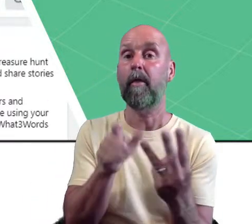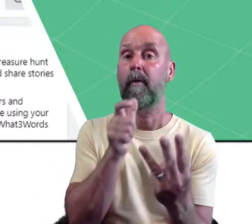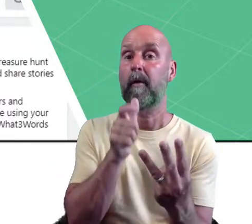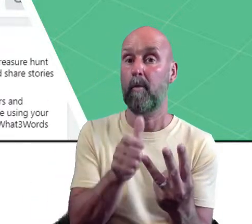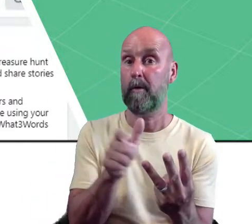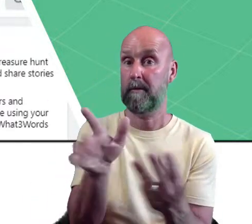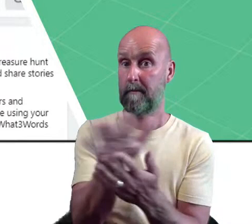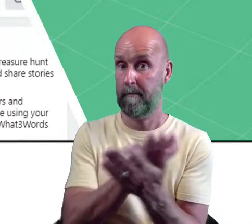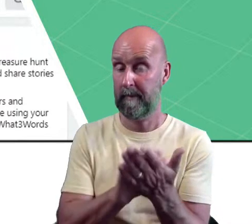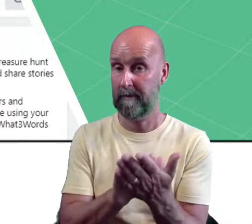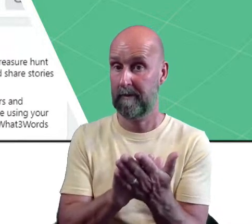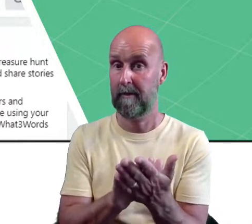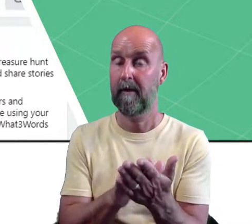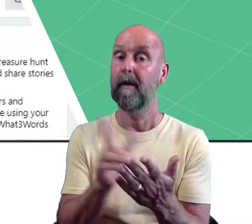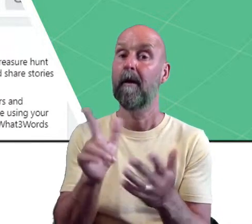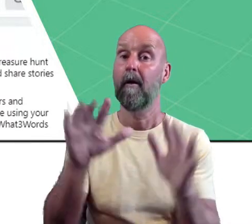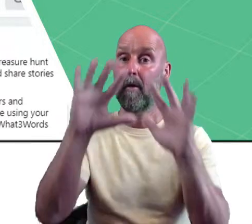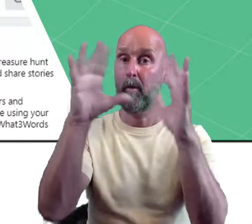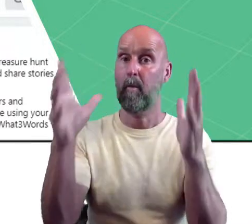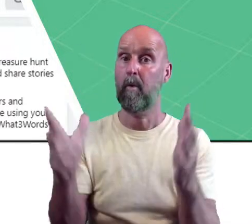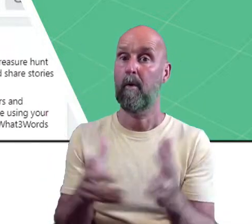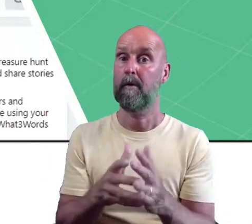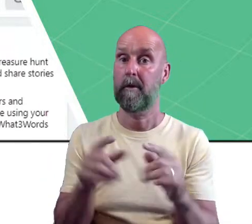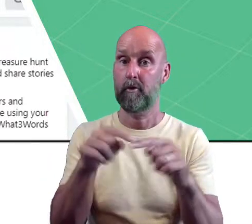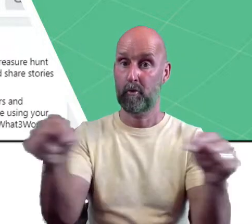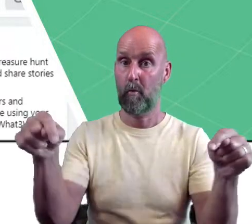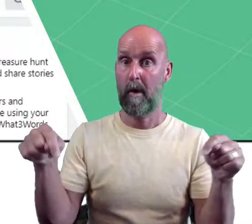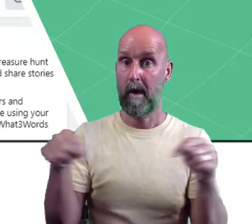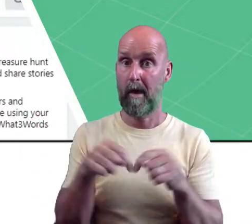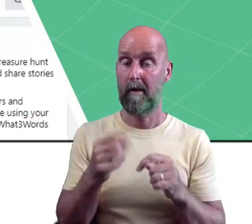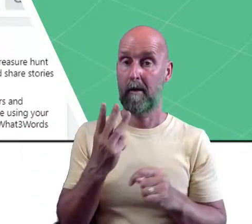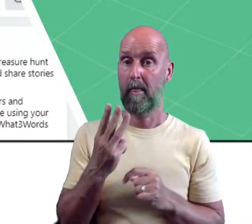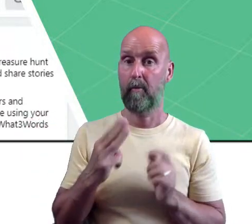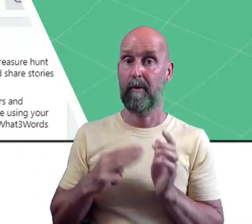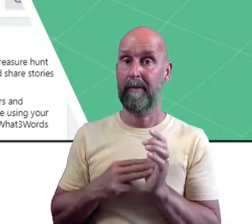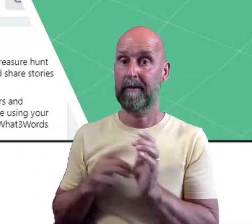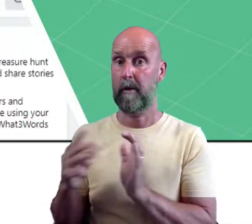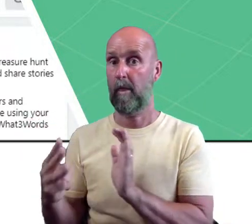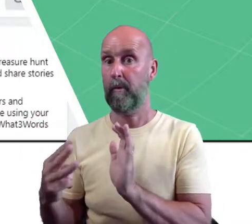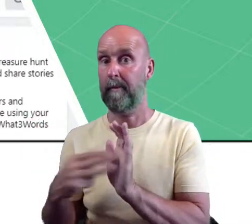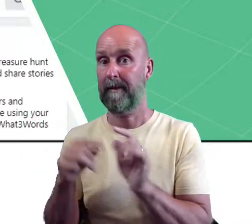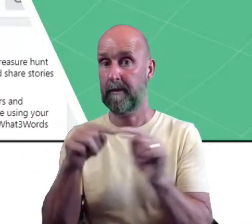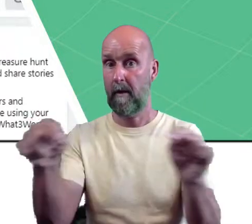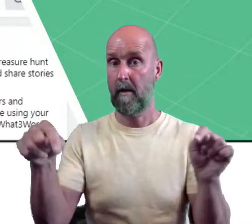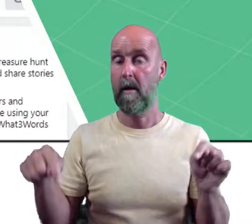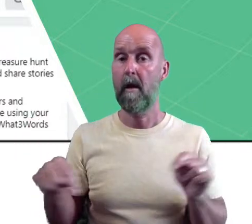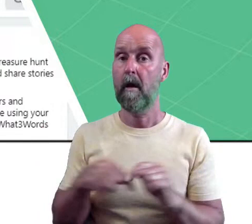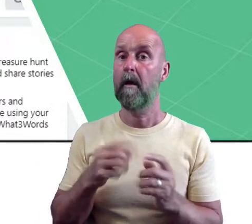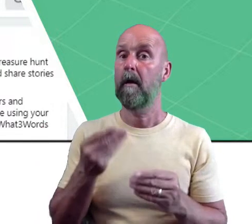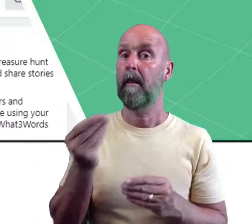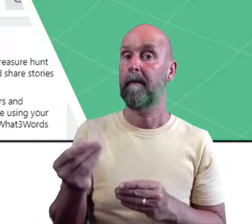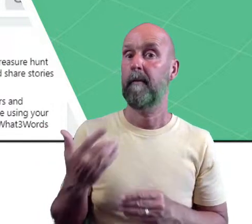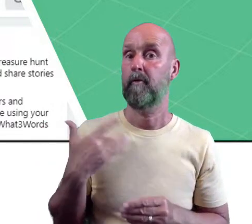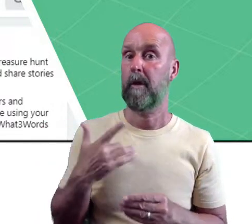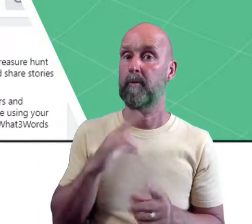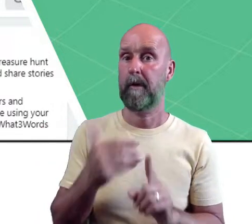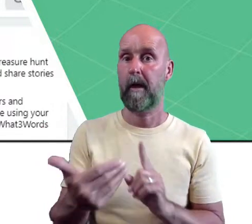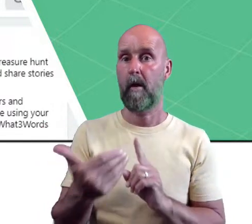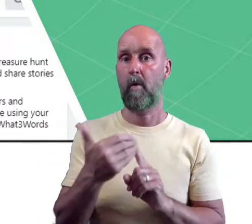that dividing the world into 3 by 3 meter squares and giving them an address that's easy to communicate helps us to locate ourselves more